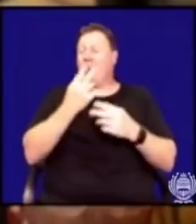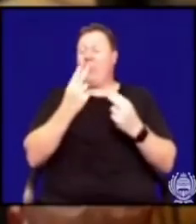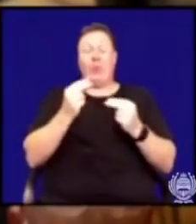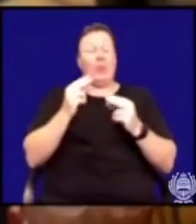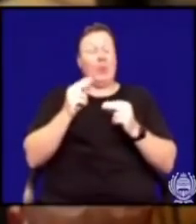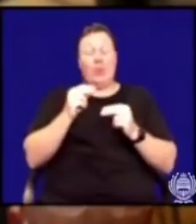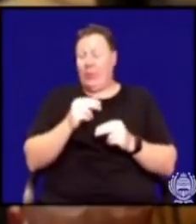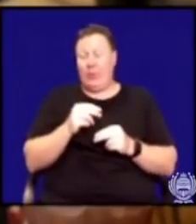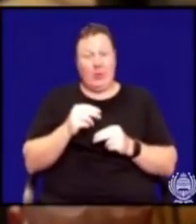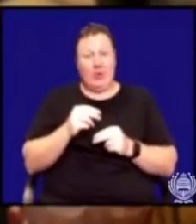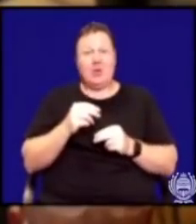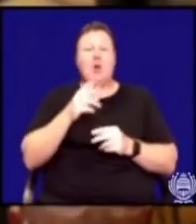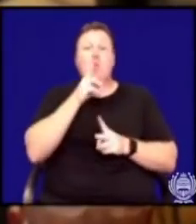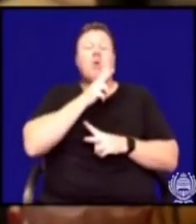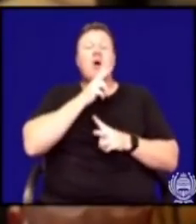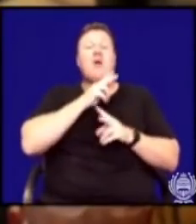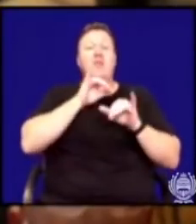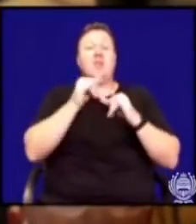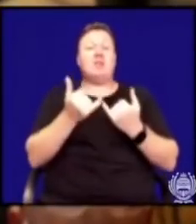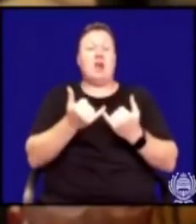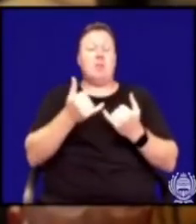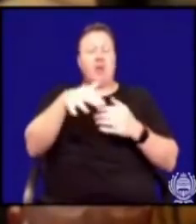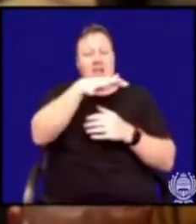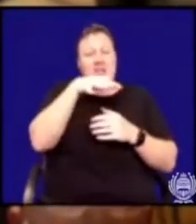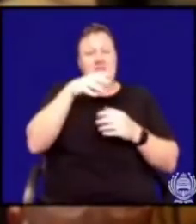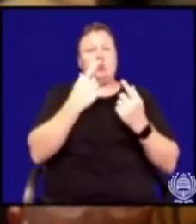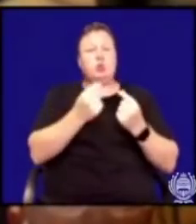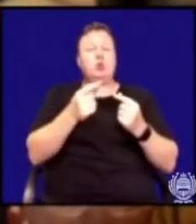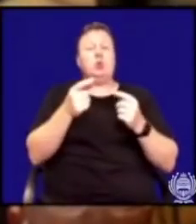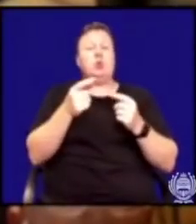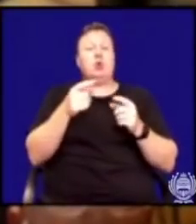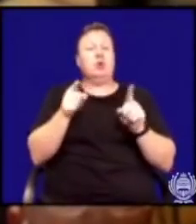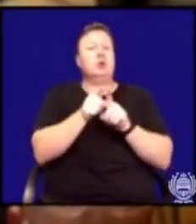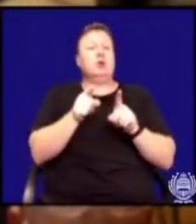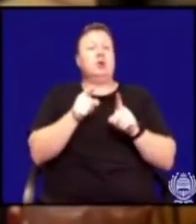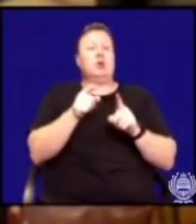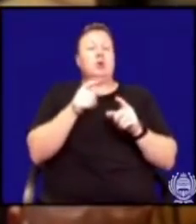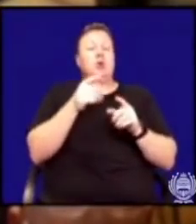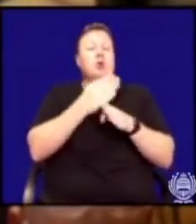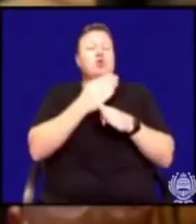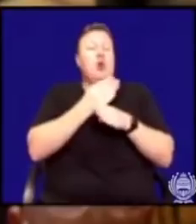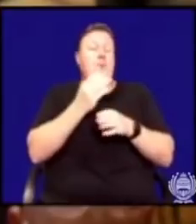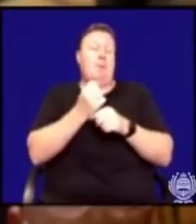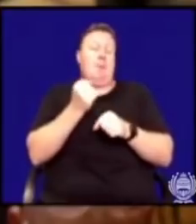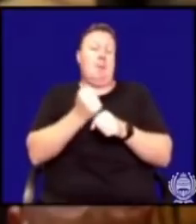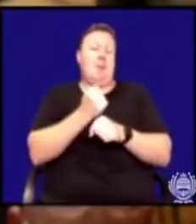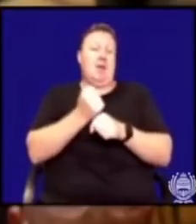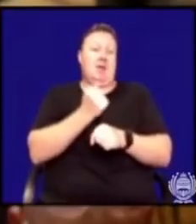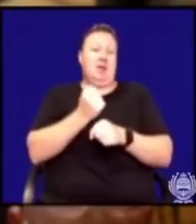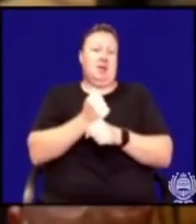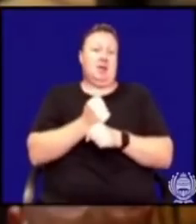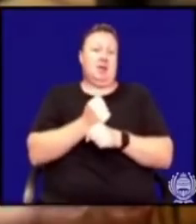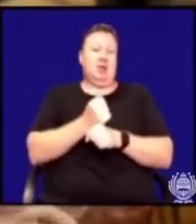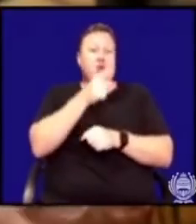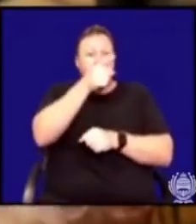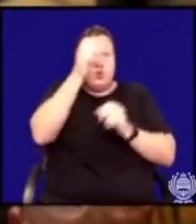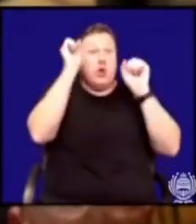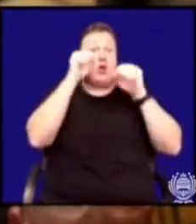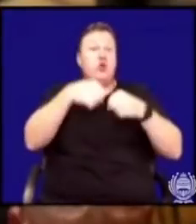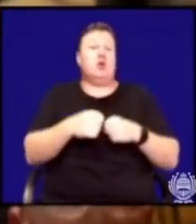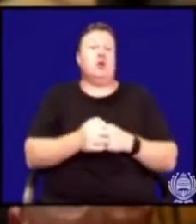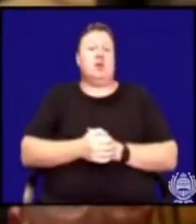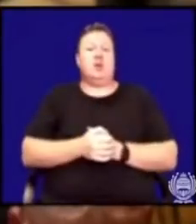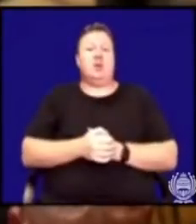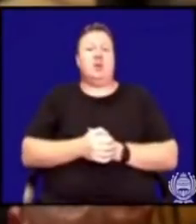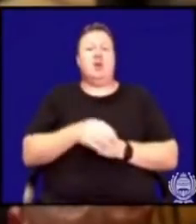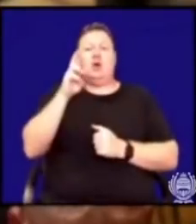so. However, the RET faction in your party does not seem to agree. One side says this, the